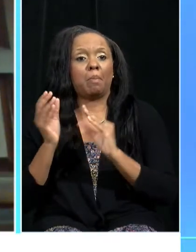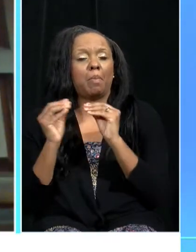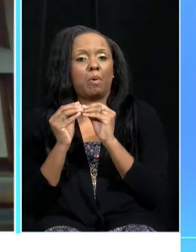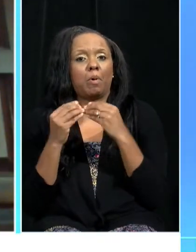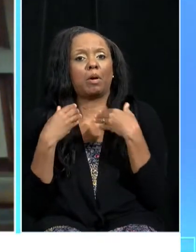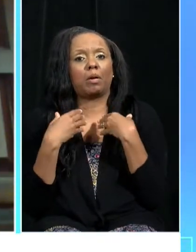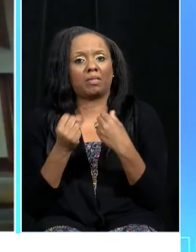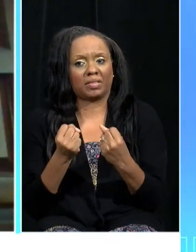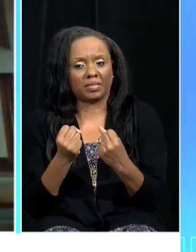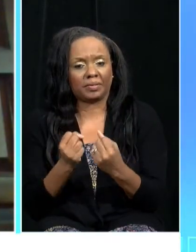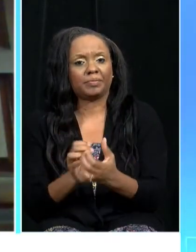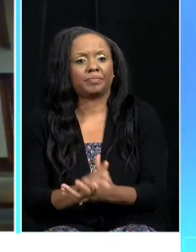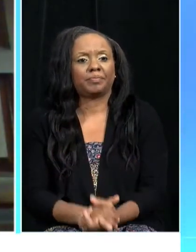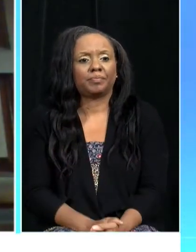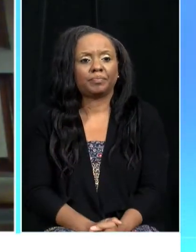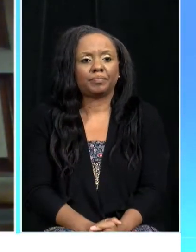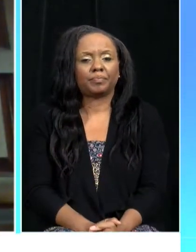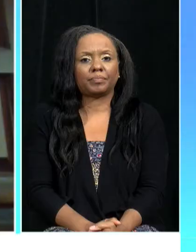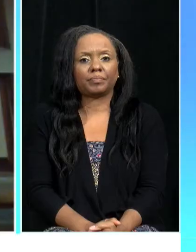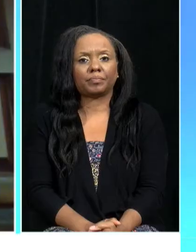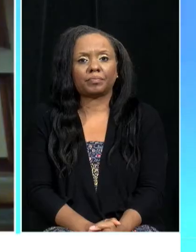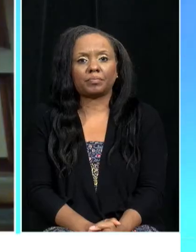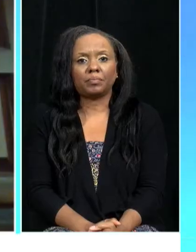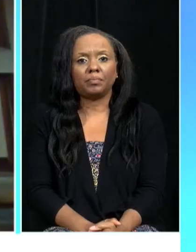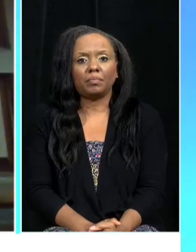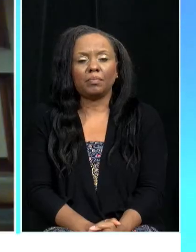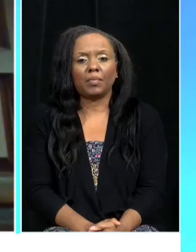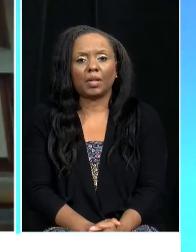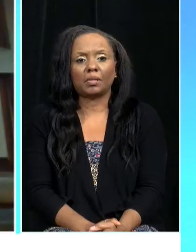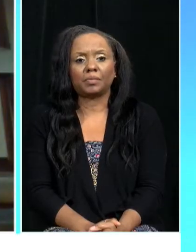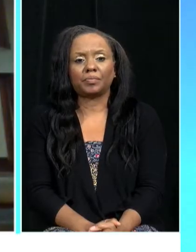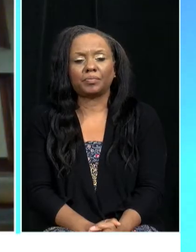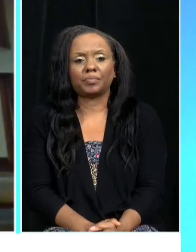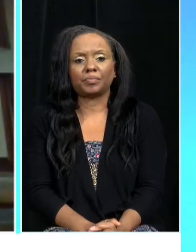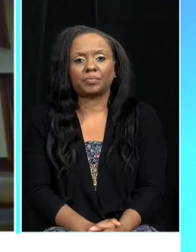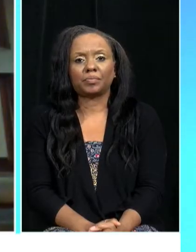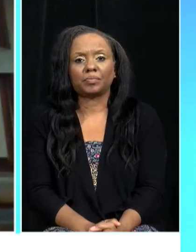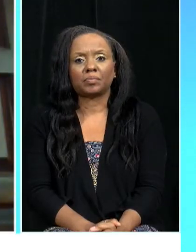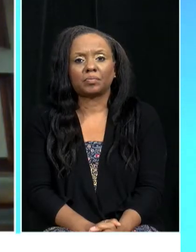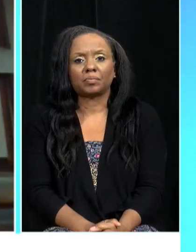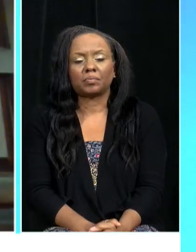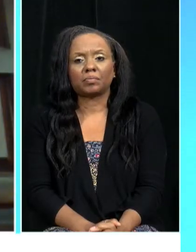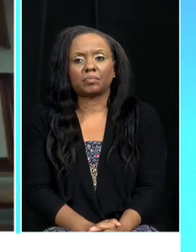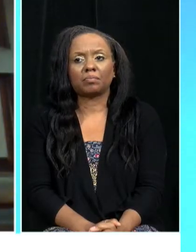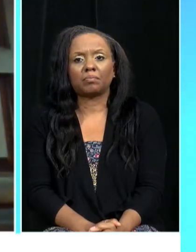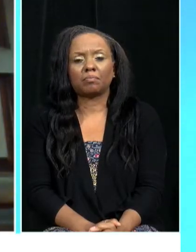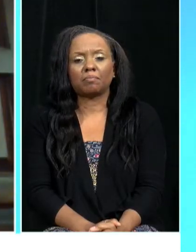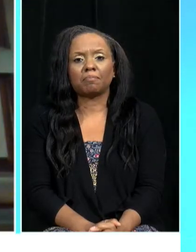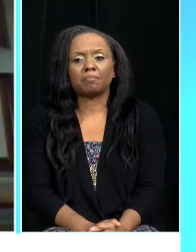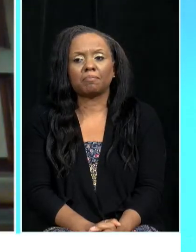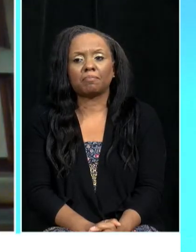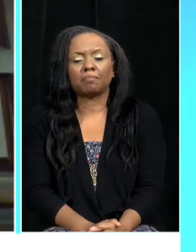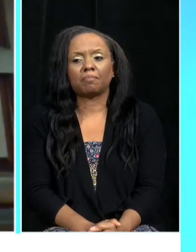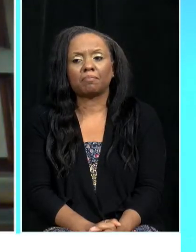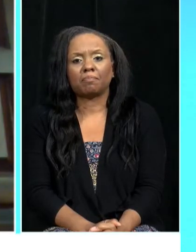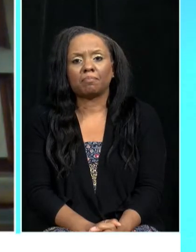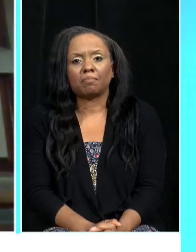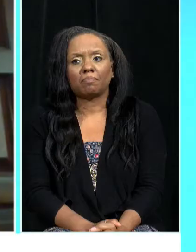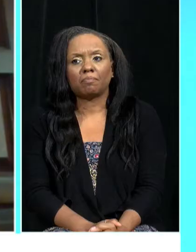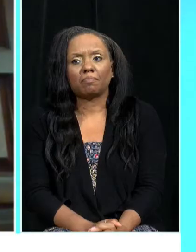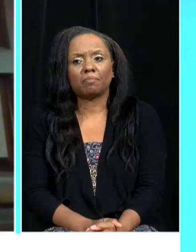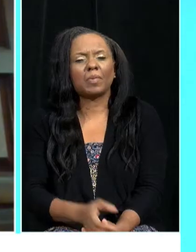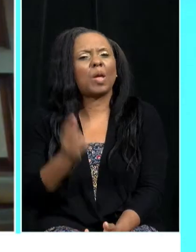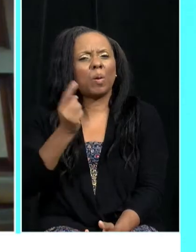were, and that is one of the things that we realized that we had coming over for several years in Barbados, for more